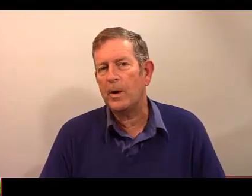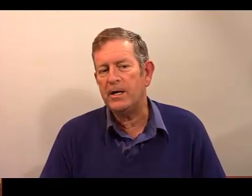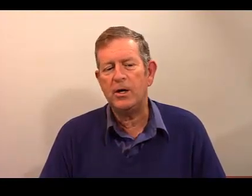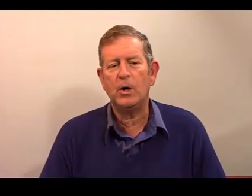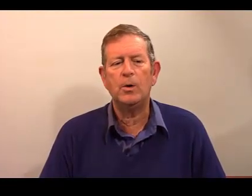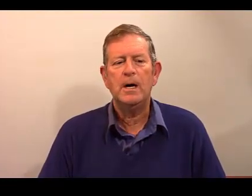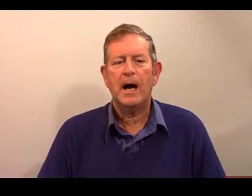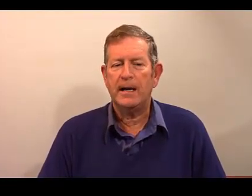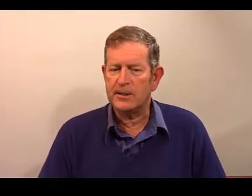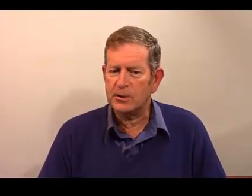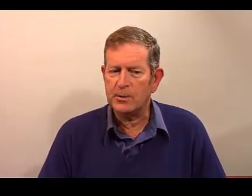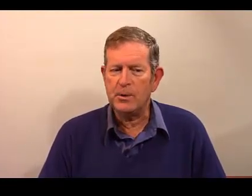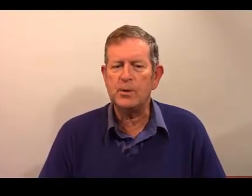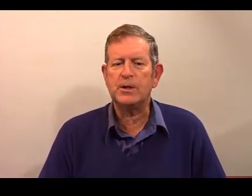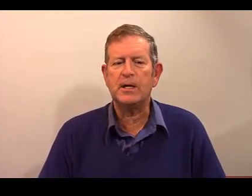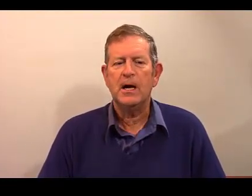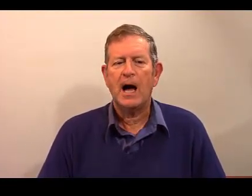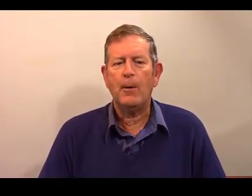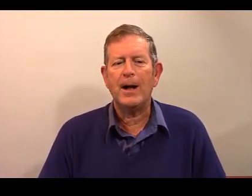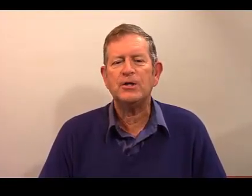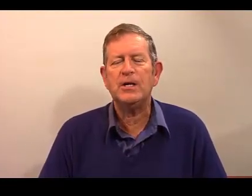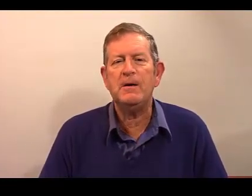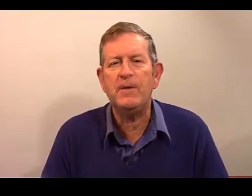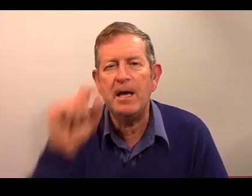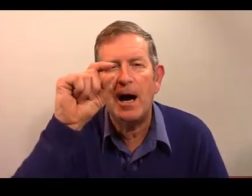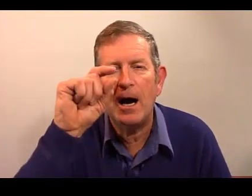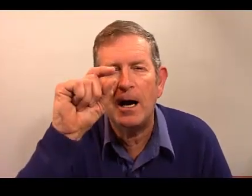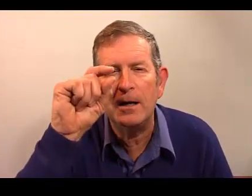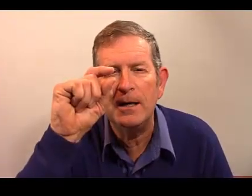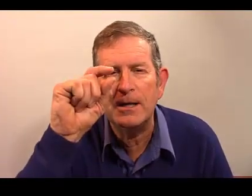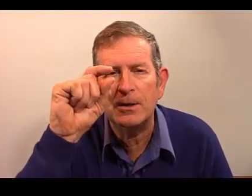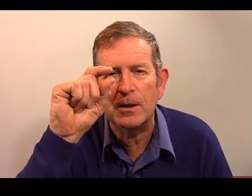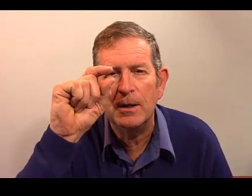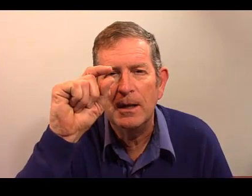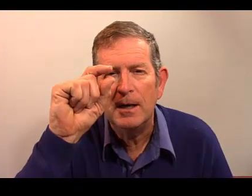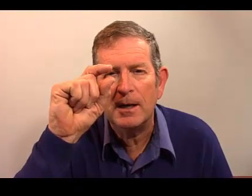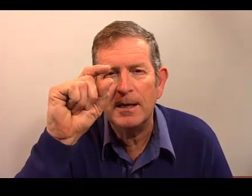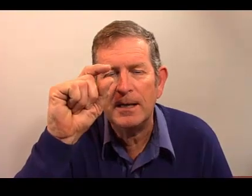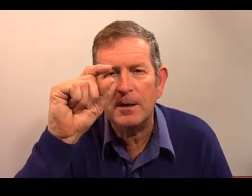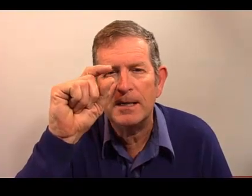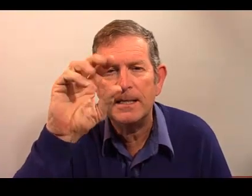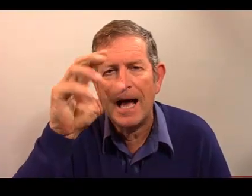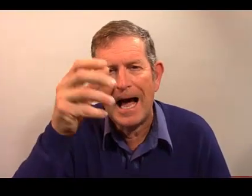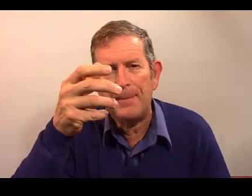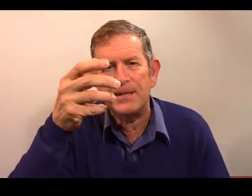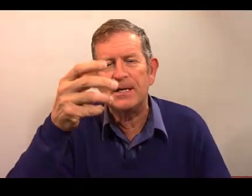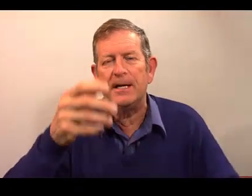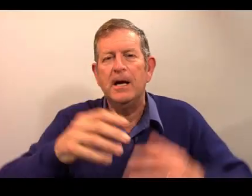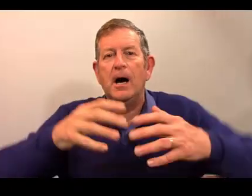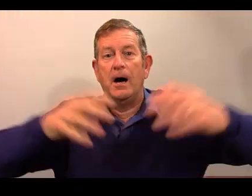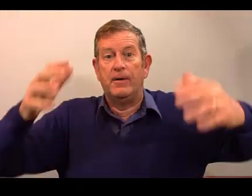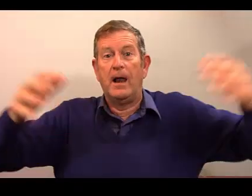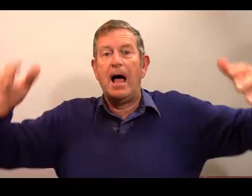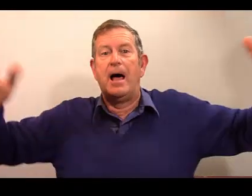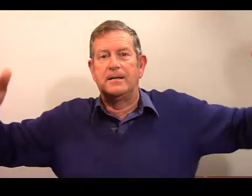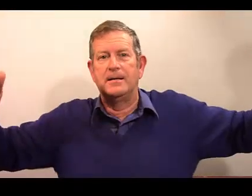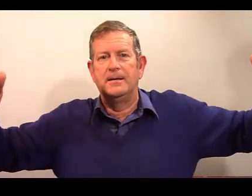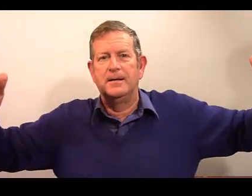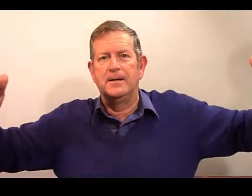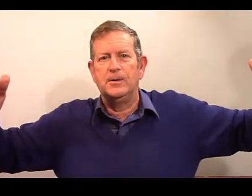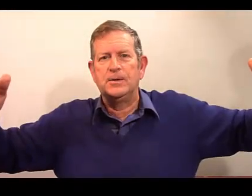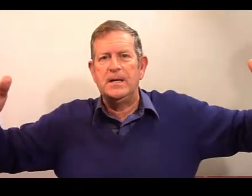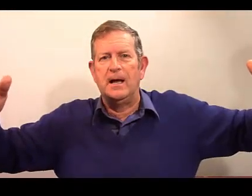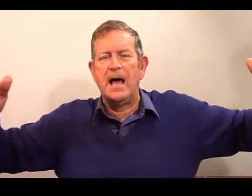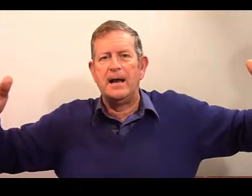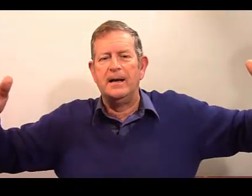listen to the radio. I listen to music. I watch TV a little A little is the opposite of a